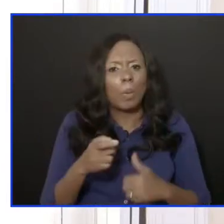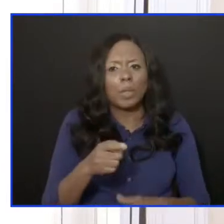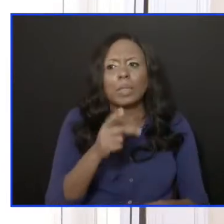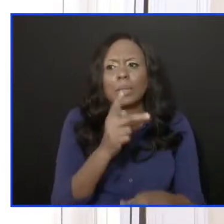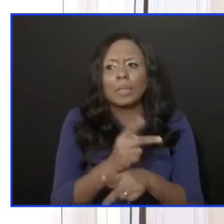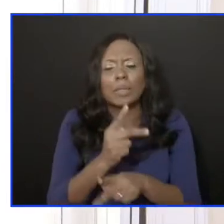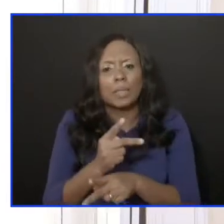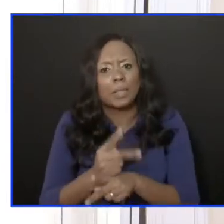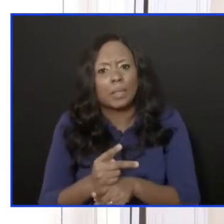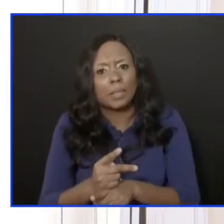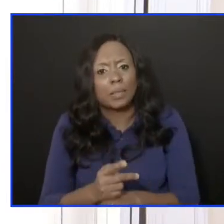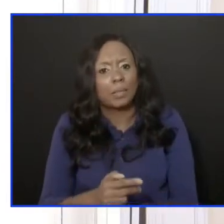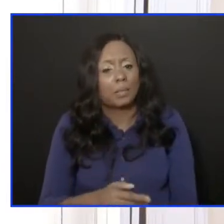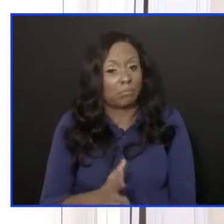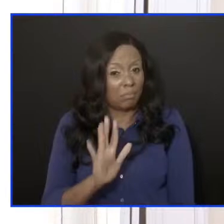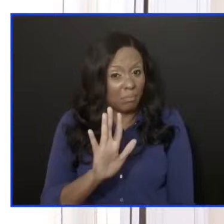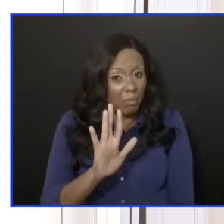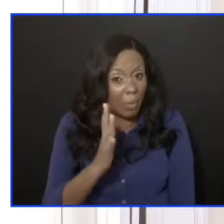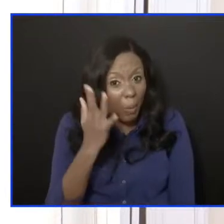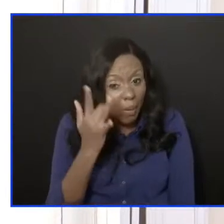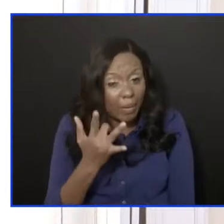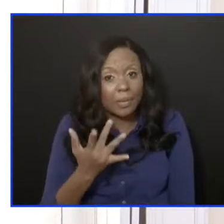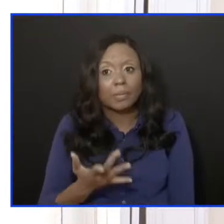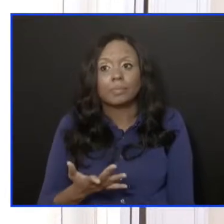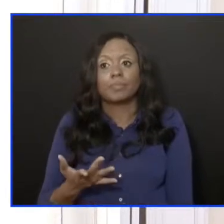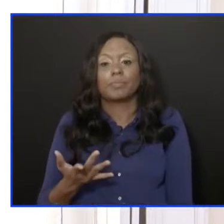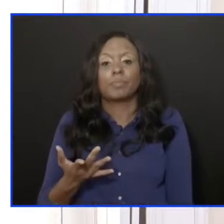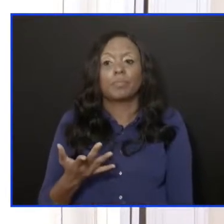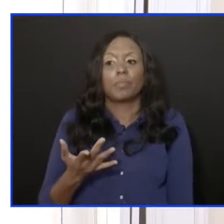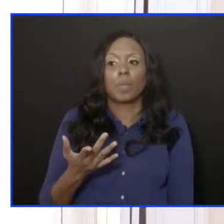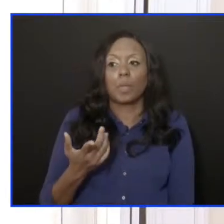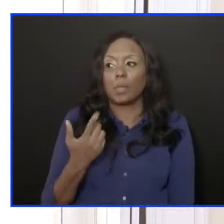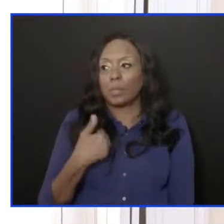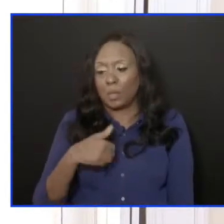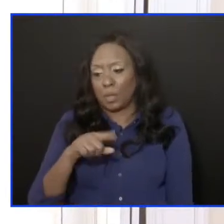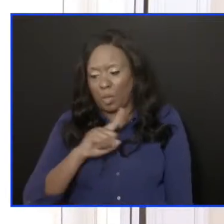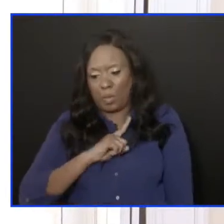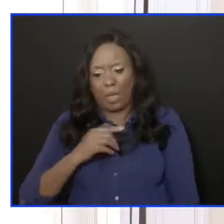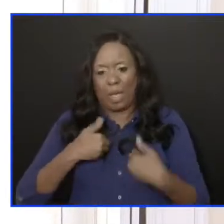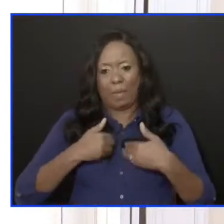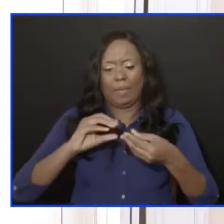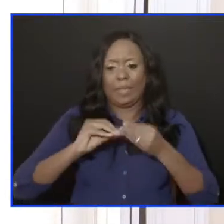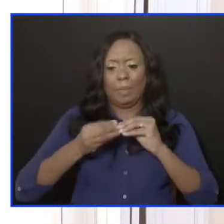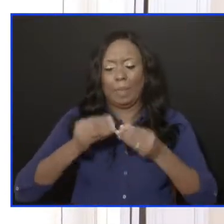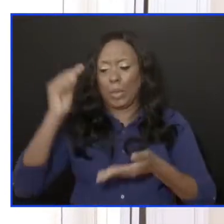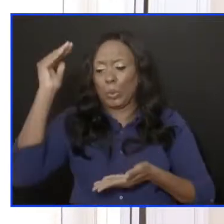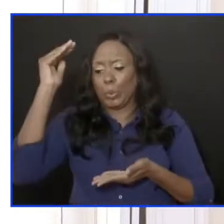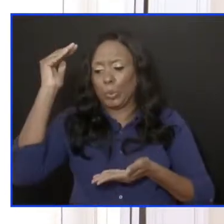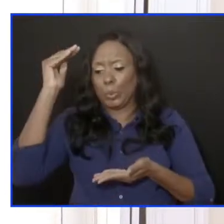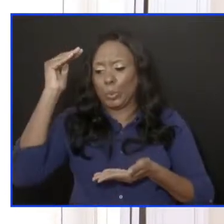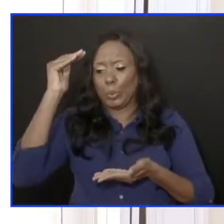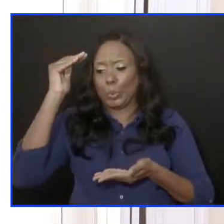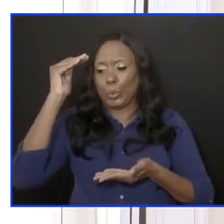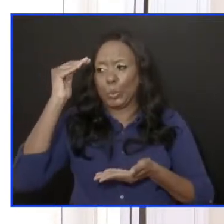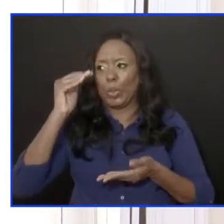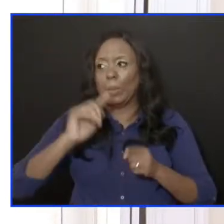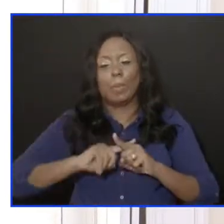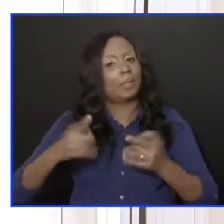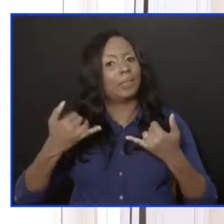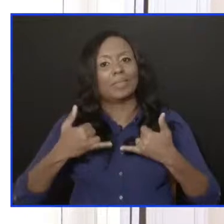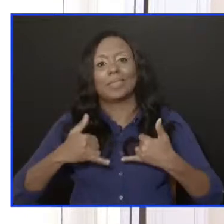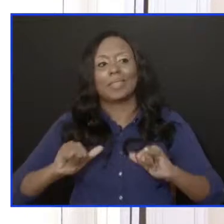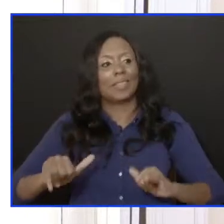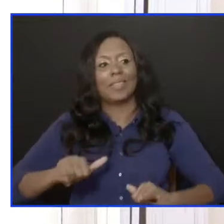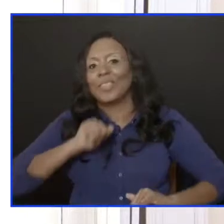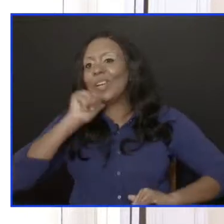watch ourselves because, as the Minister of Health has said, while we're going in the right direction, we cannot give an all clear. And